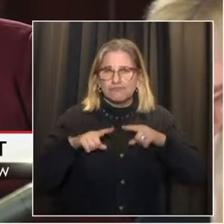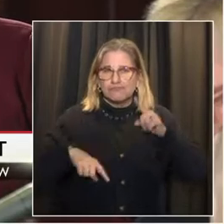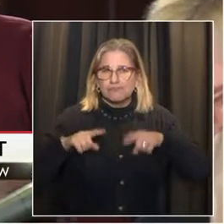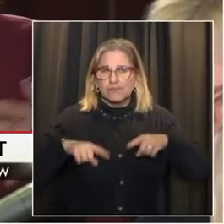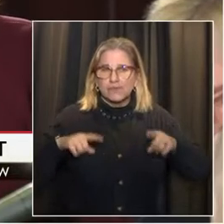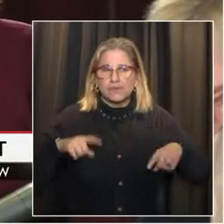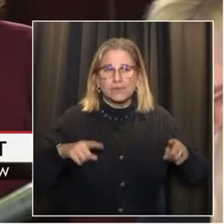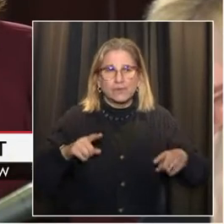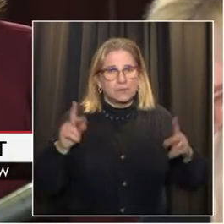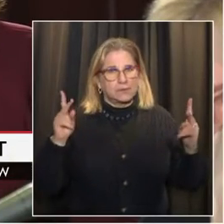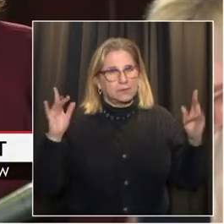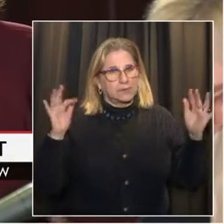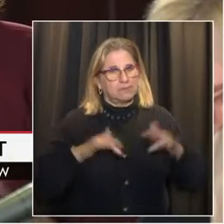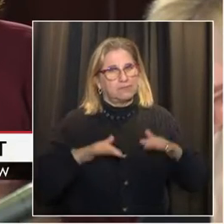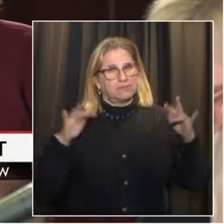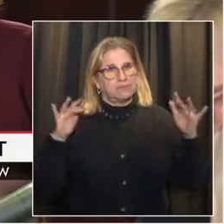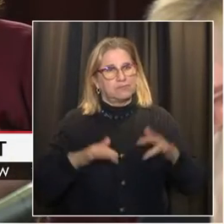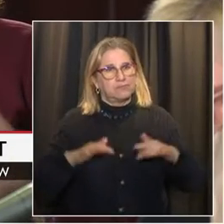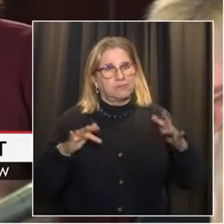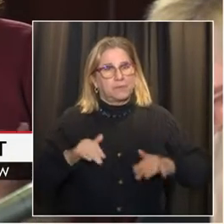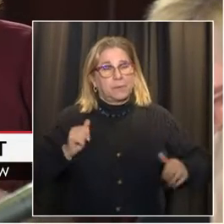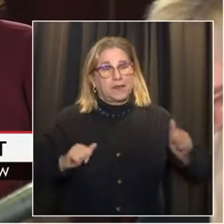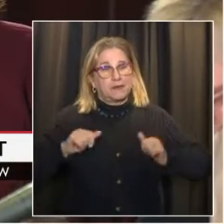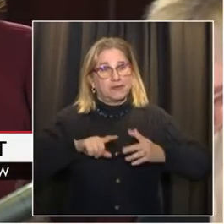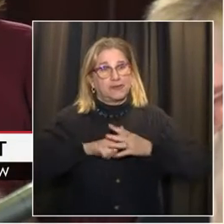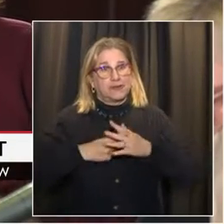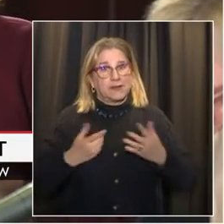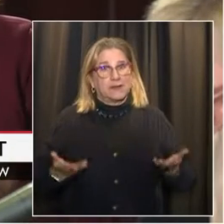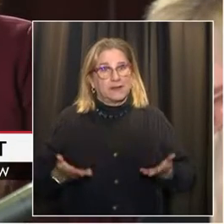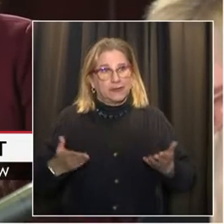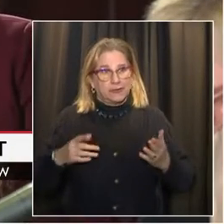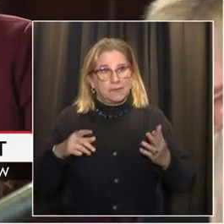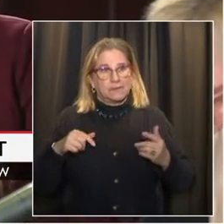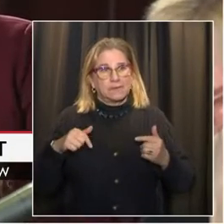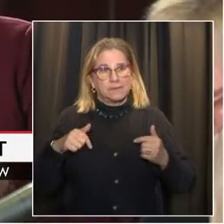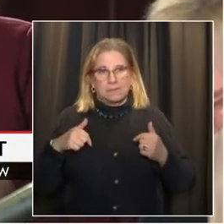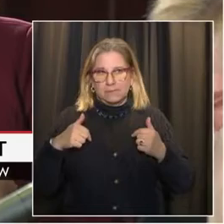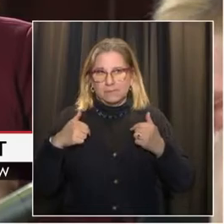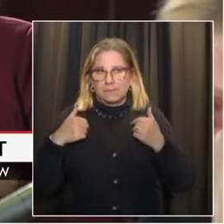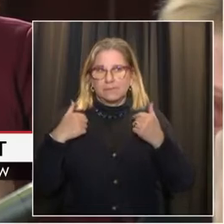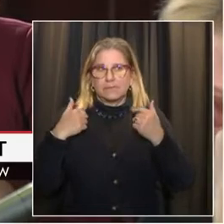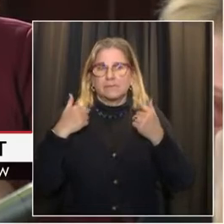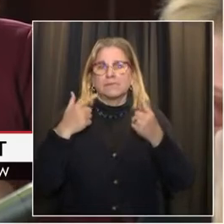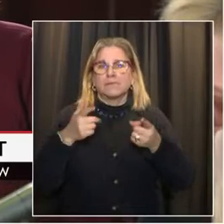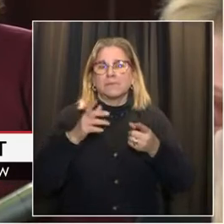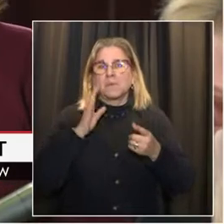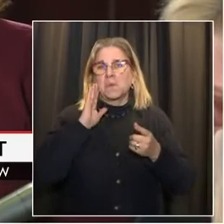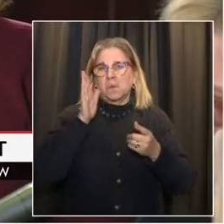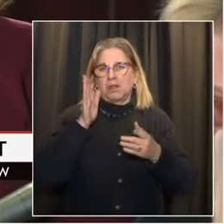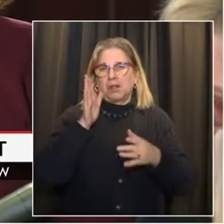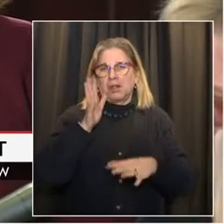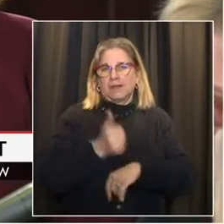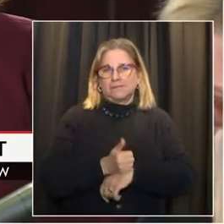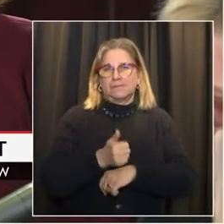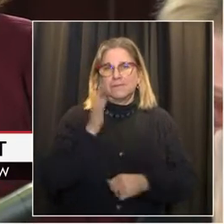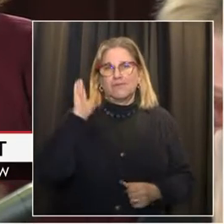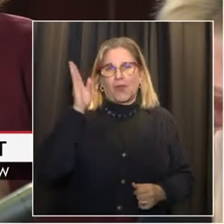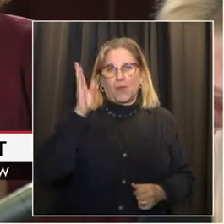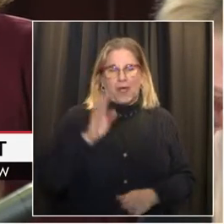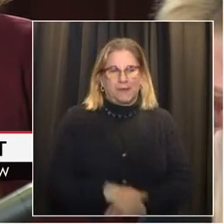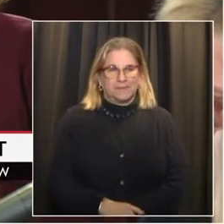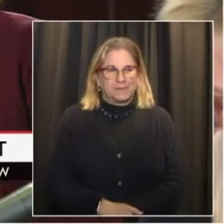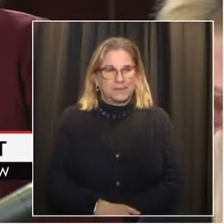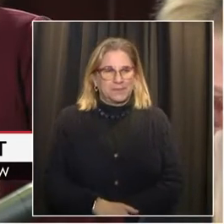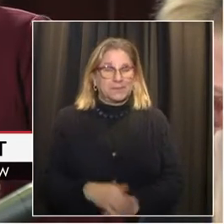launched here before they go to Broadway, and there's a deep track record of that creative economy here. And so